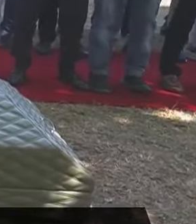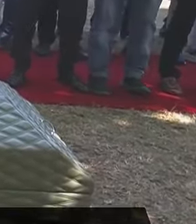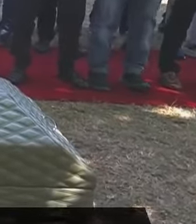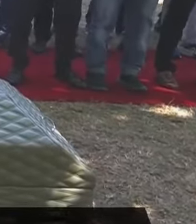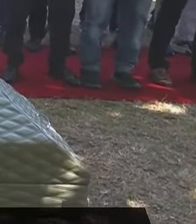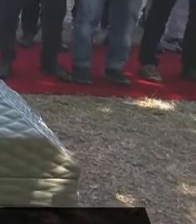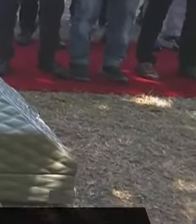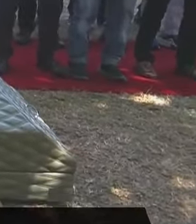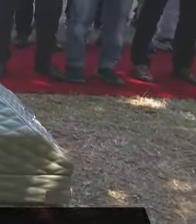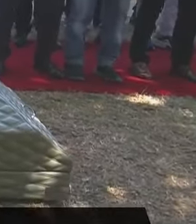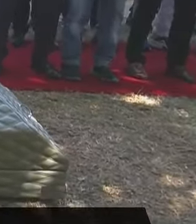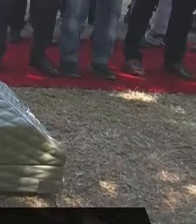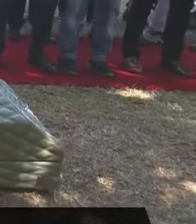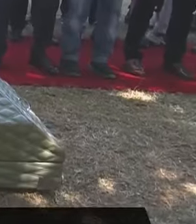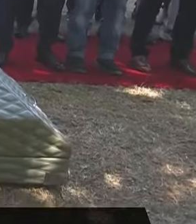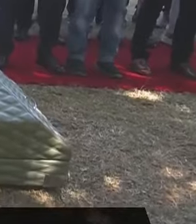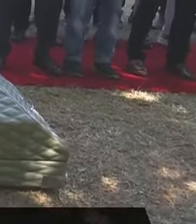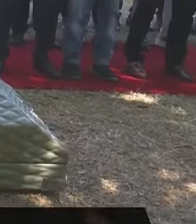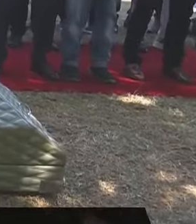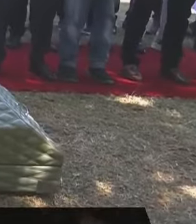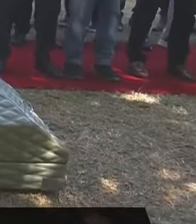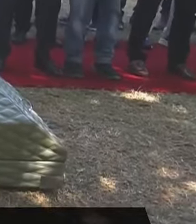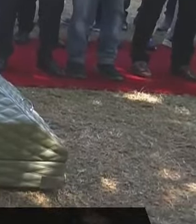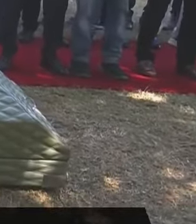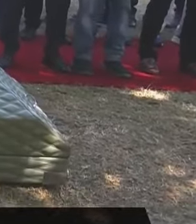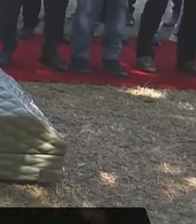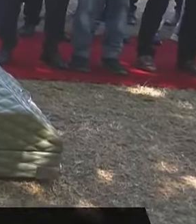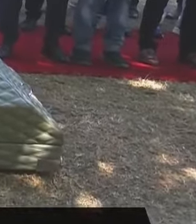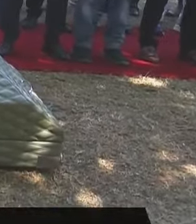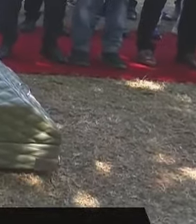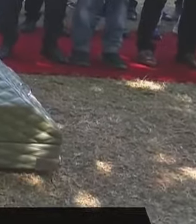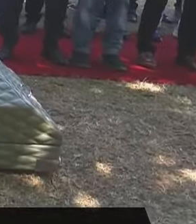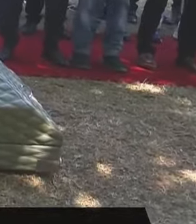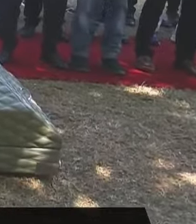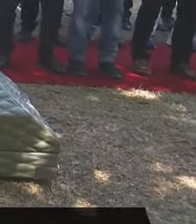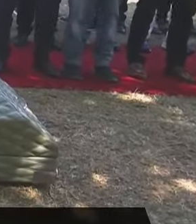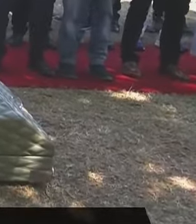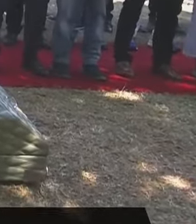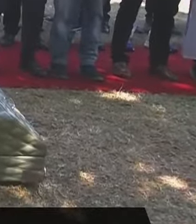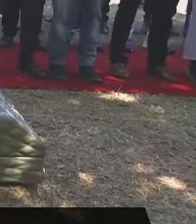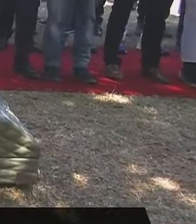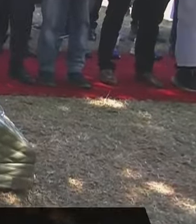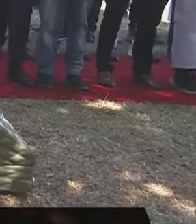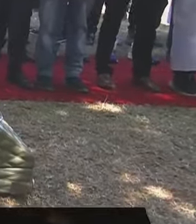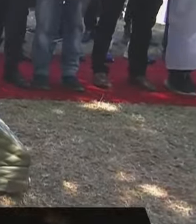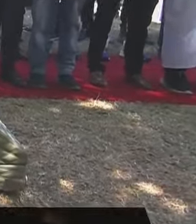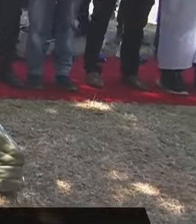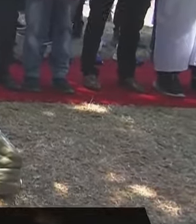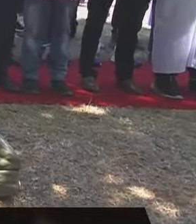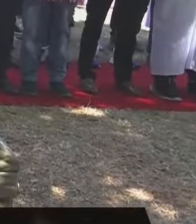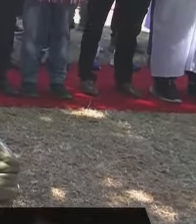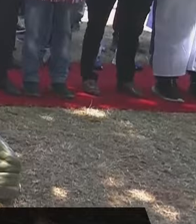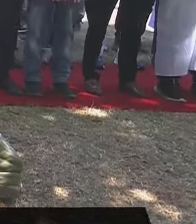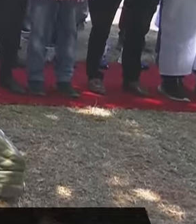Because they all want the frame. If you step one step back, you'll get the cotton and the milk.